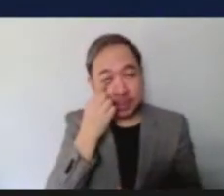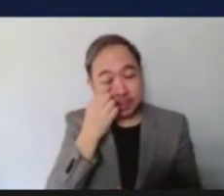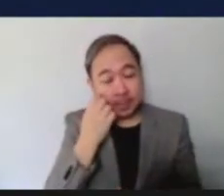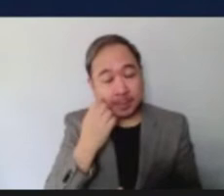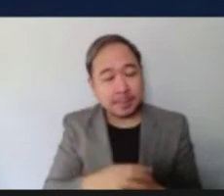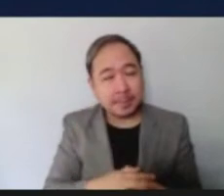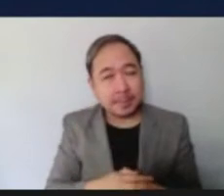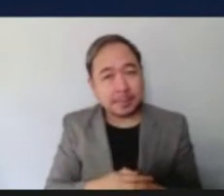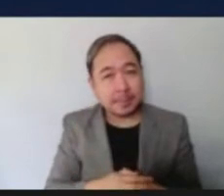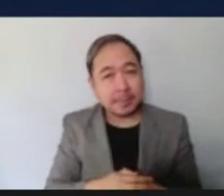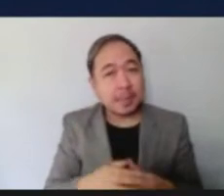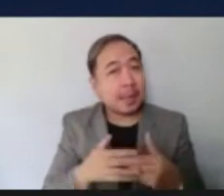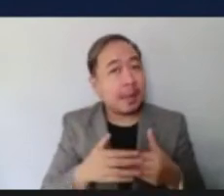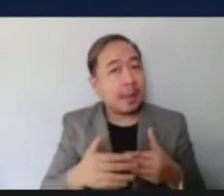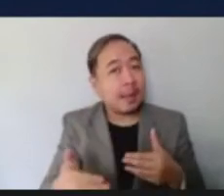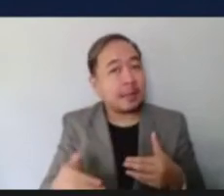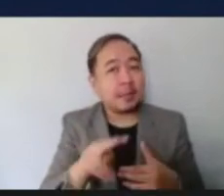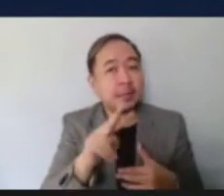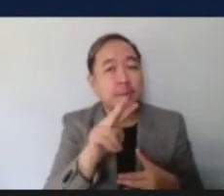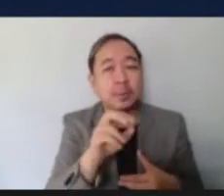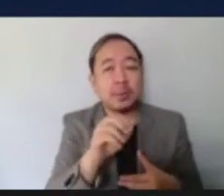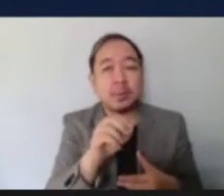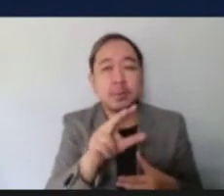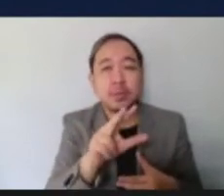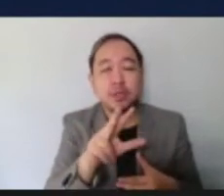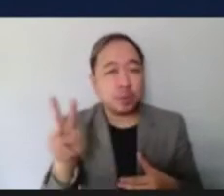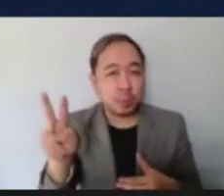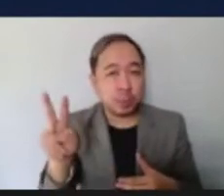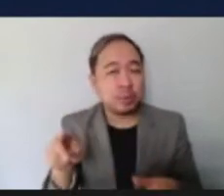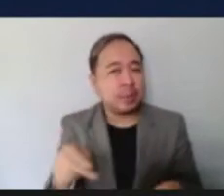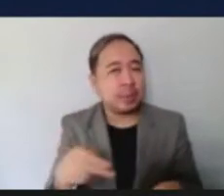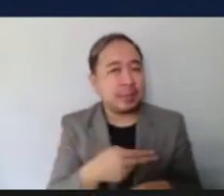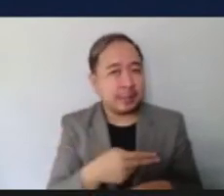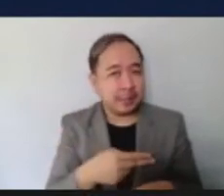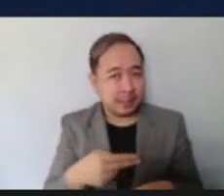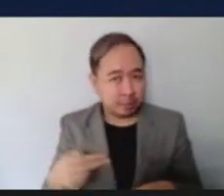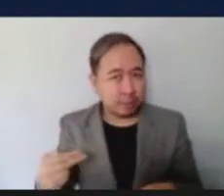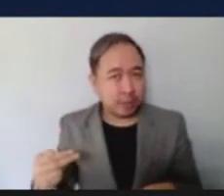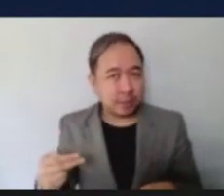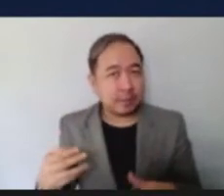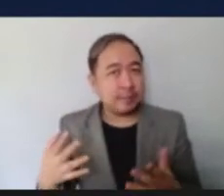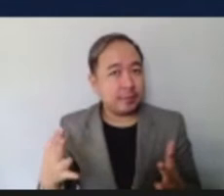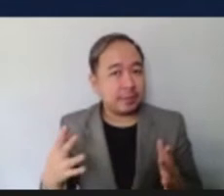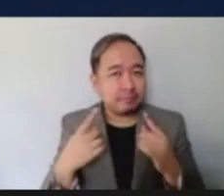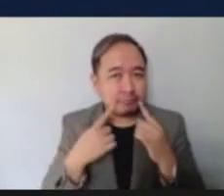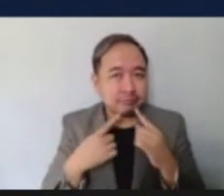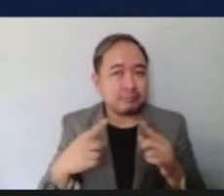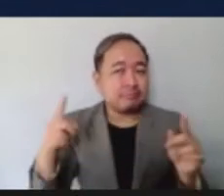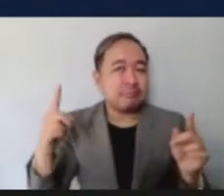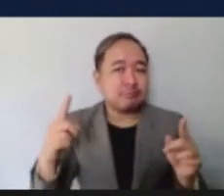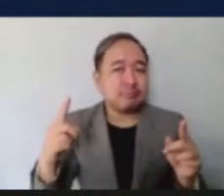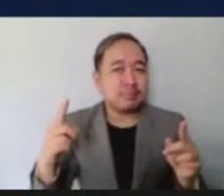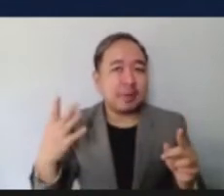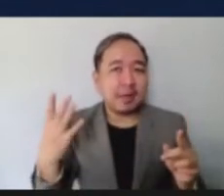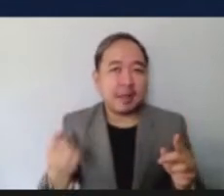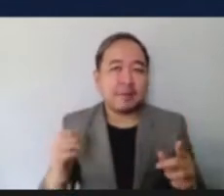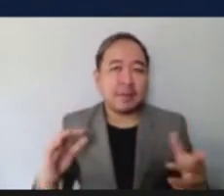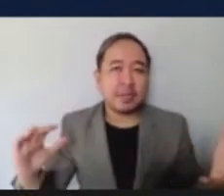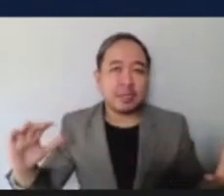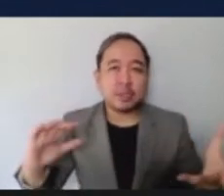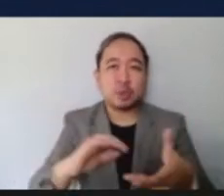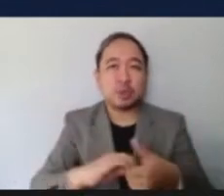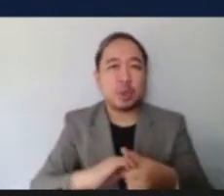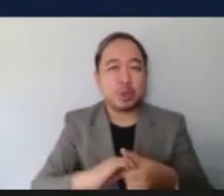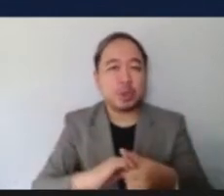November 2032 Indonesia has successfully announced a landmark joint energy transfer